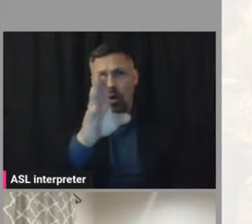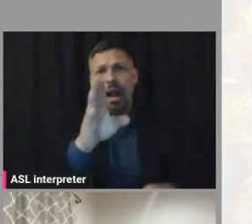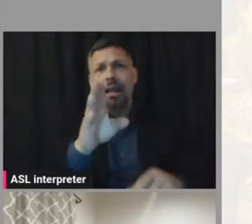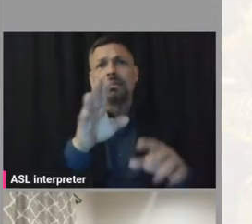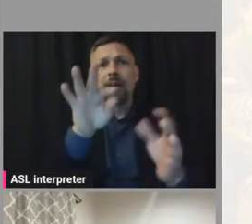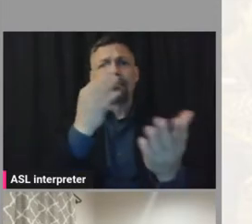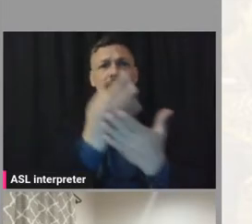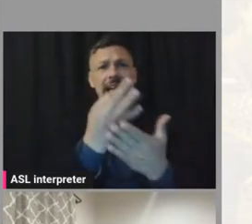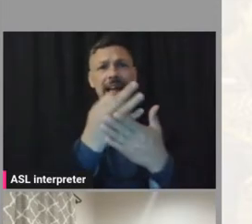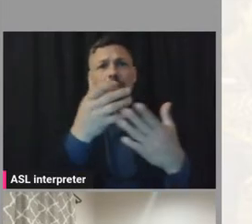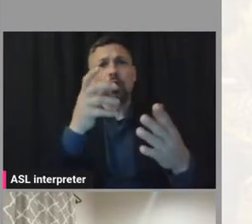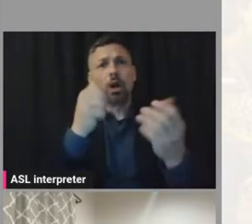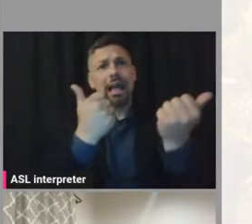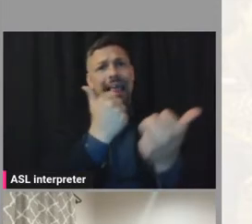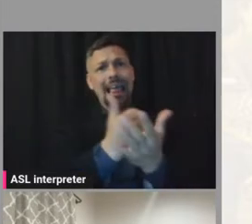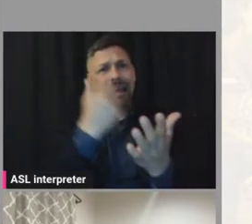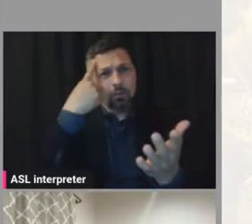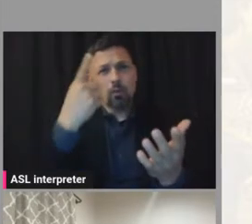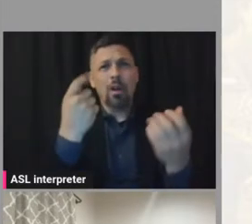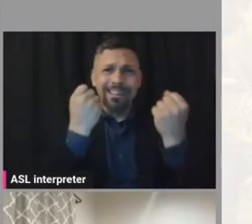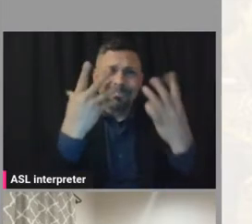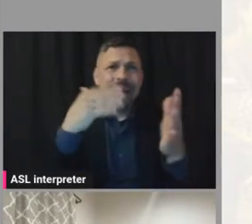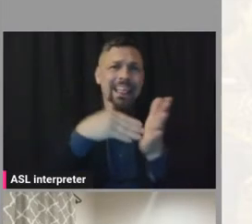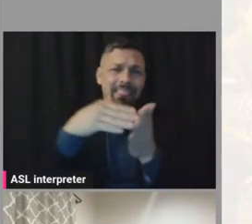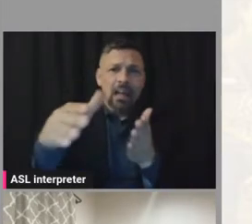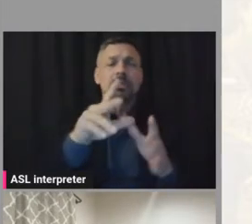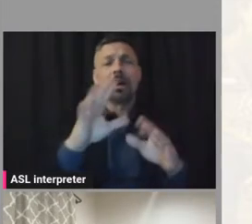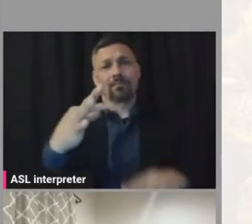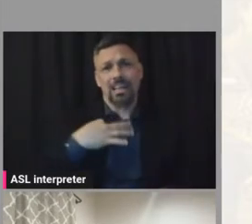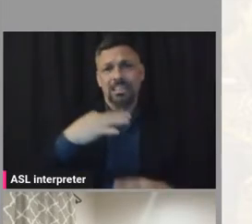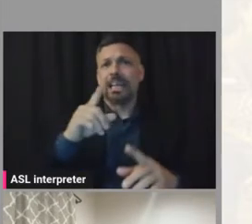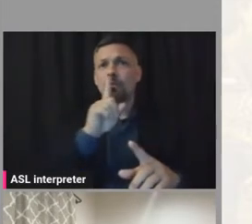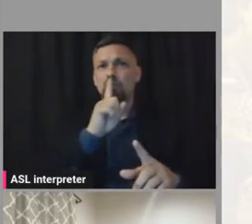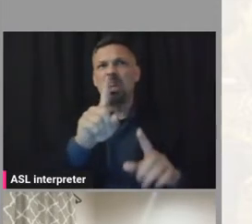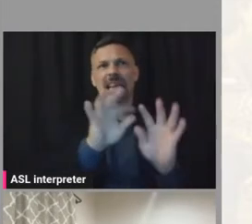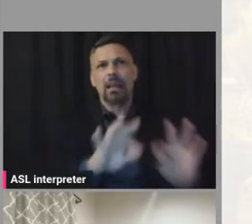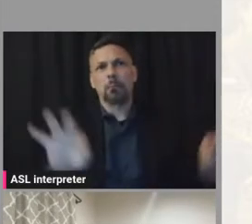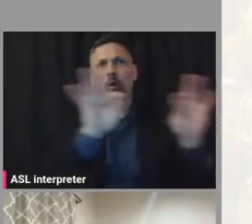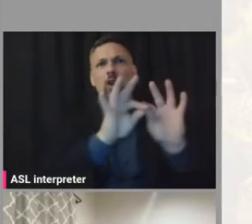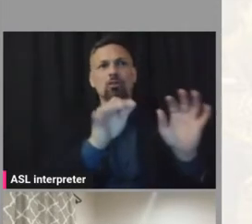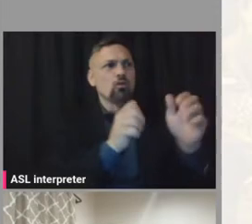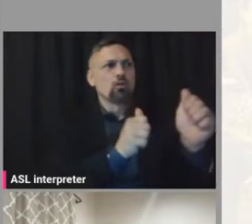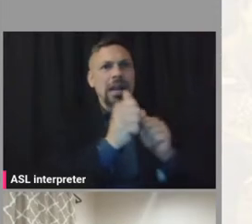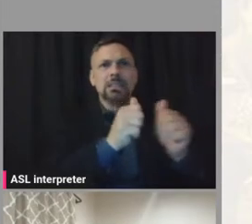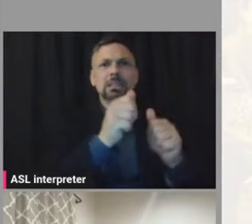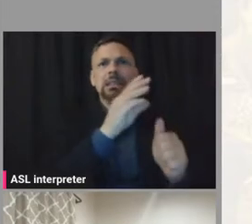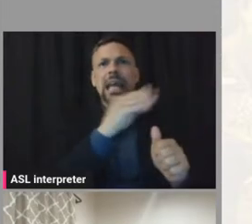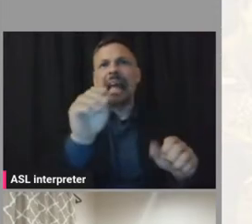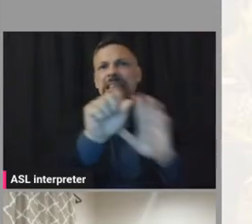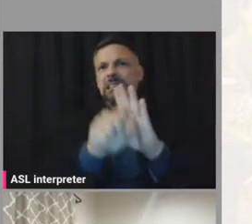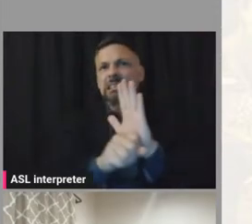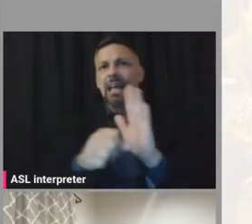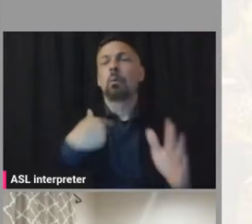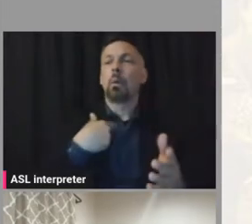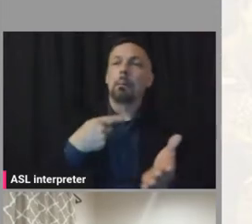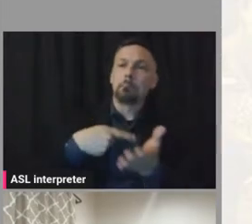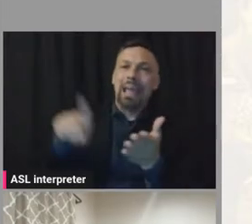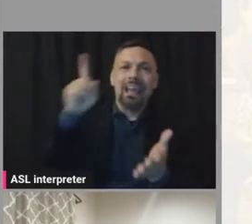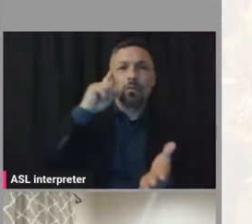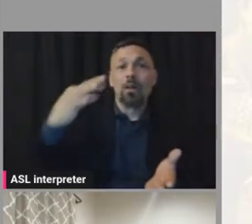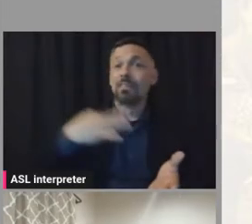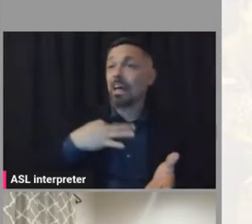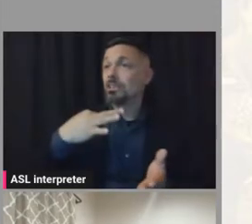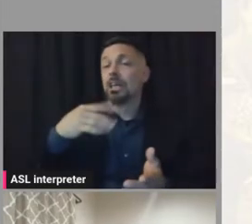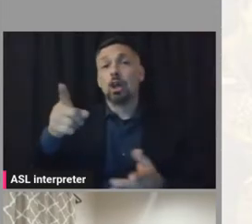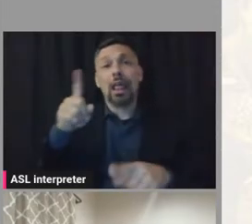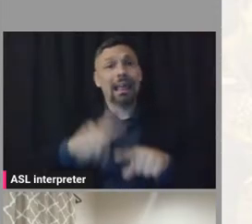transportation for thousands of volunteers to knock on doors in the most critical states and races. So we will pay for volunteers who, if they can't afford it,